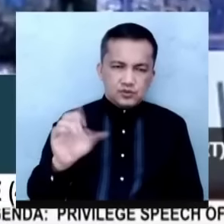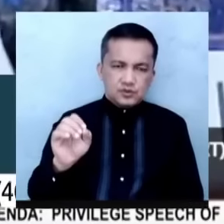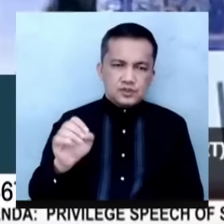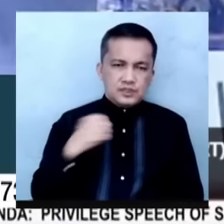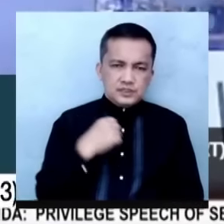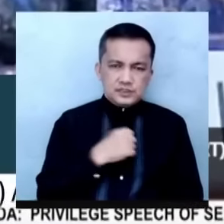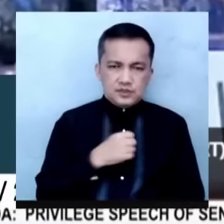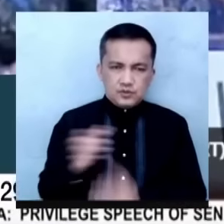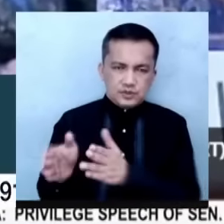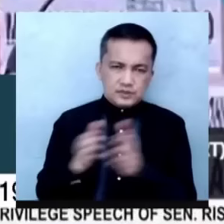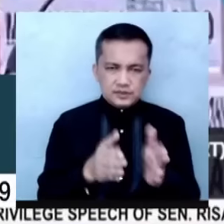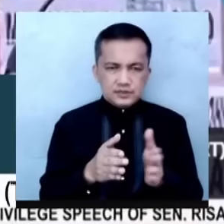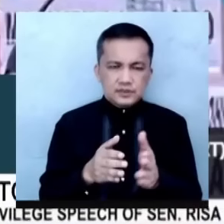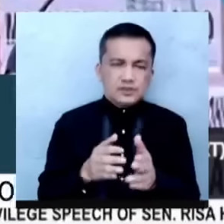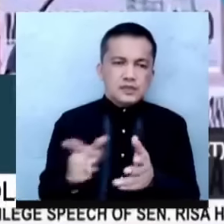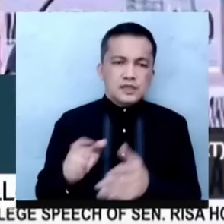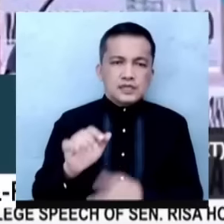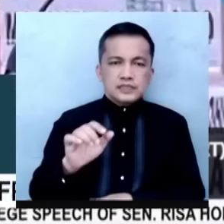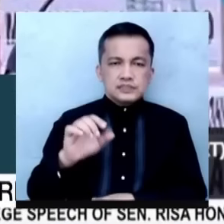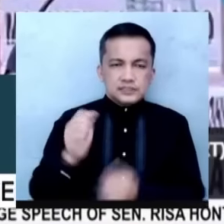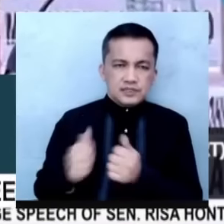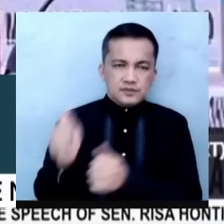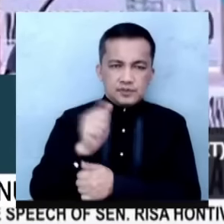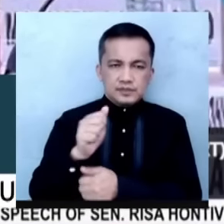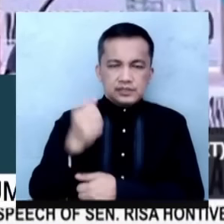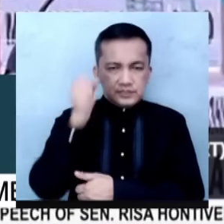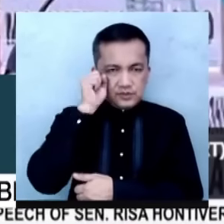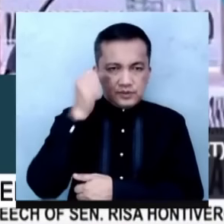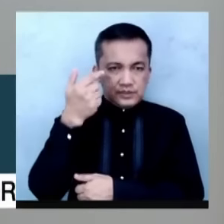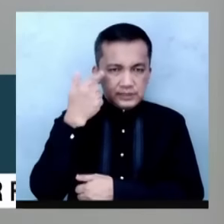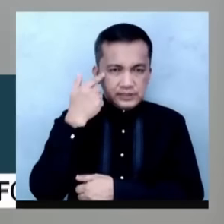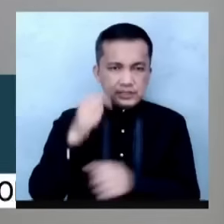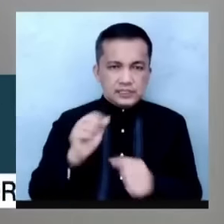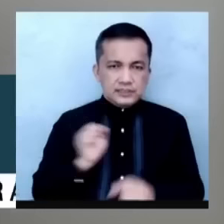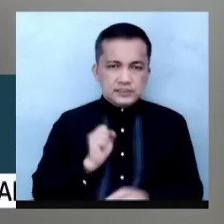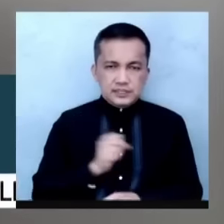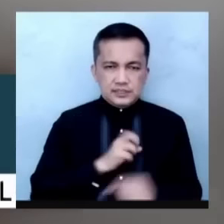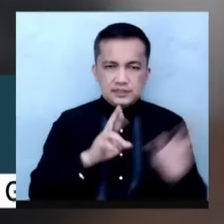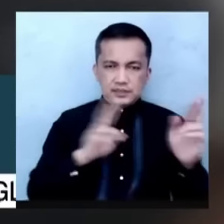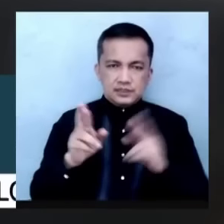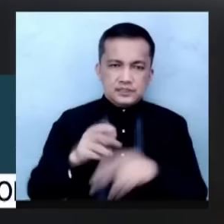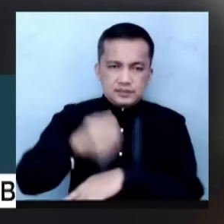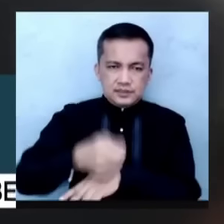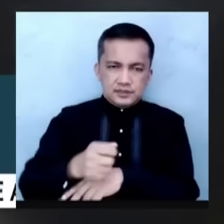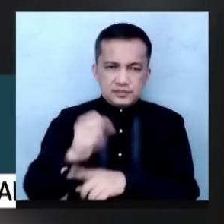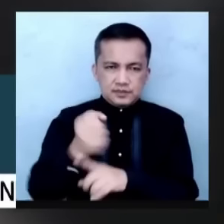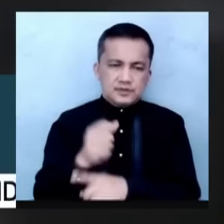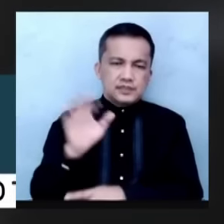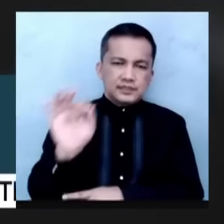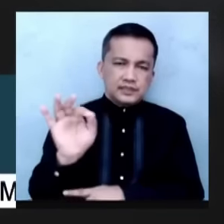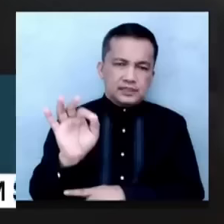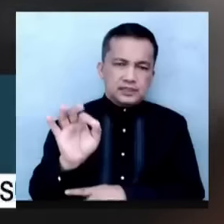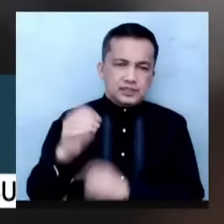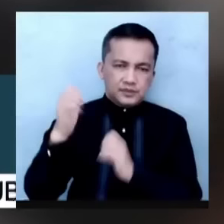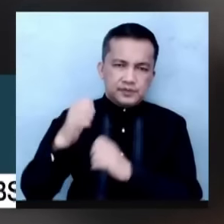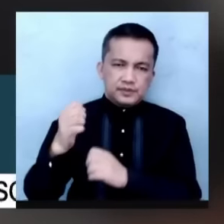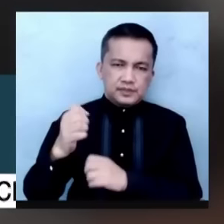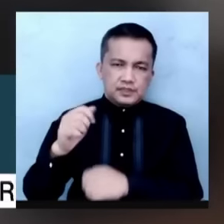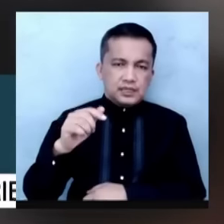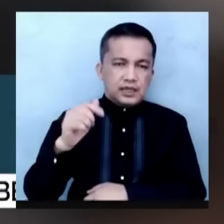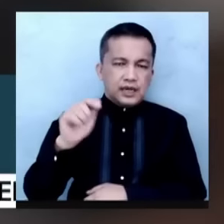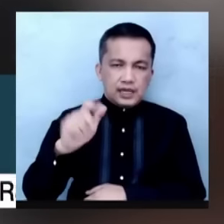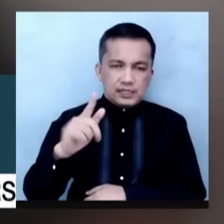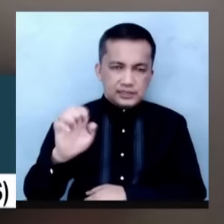Means Chairman Sherwin Gachelian said the Senate is set to hold another hearing on September 9, and they expect Alice Guo to be present to answer